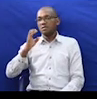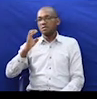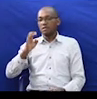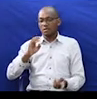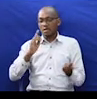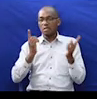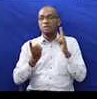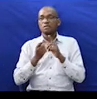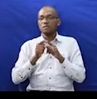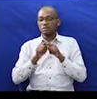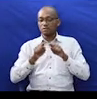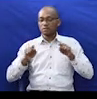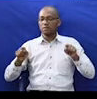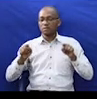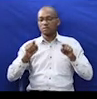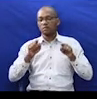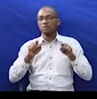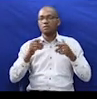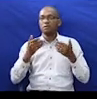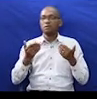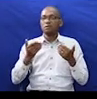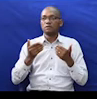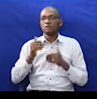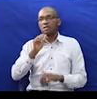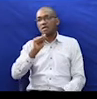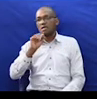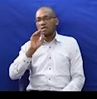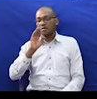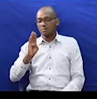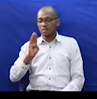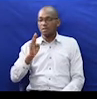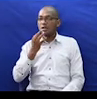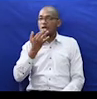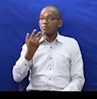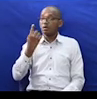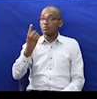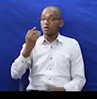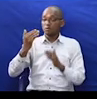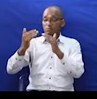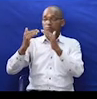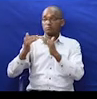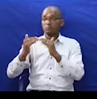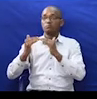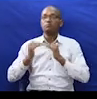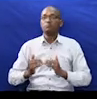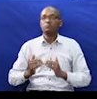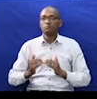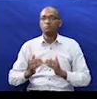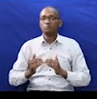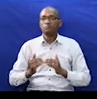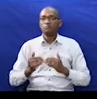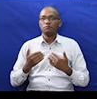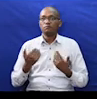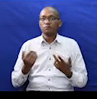is AB. That is the ratio number 1. Next, the ratio number